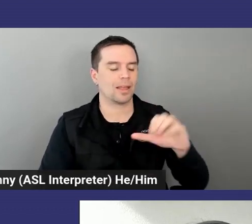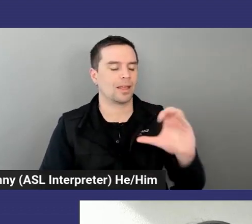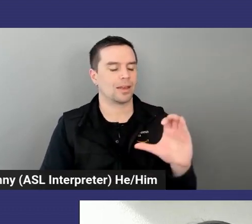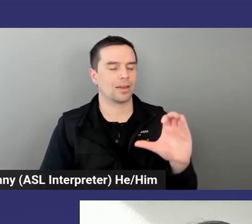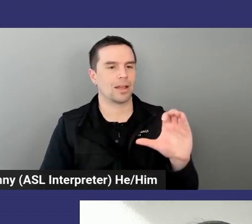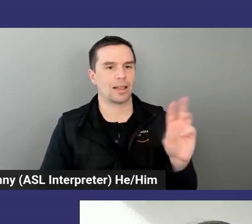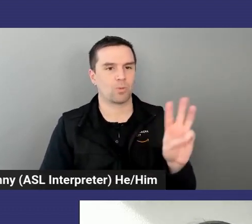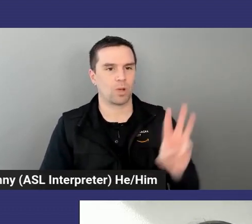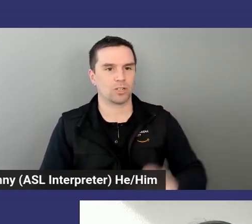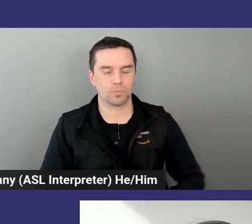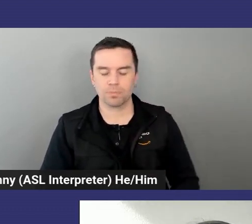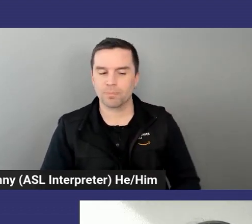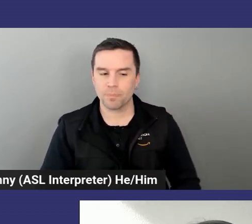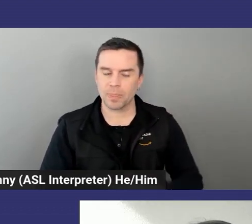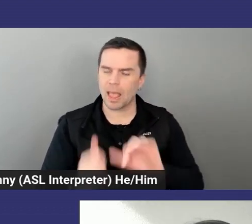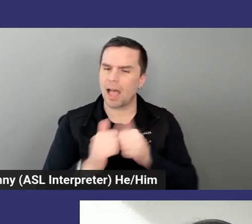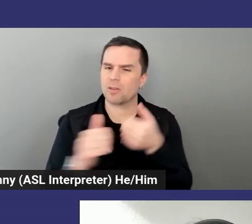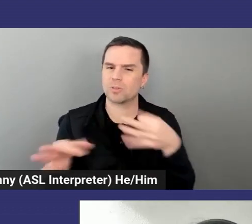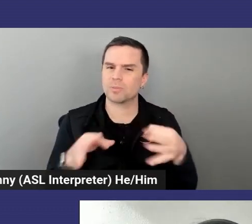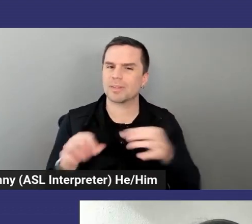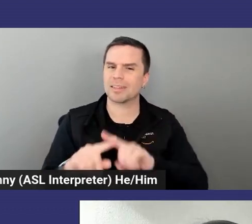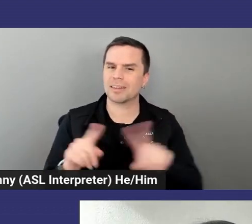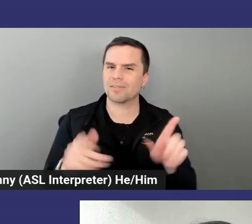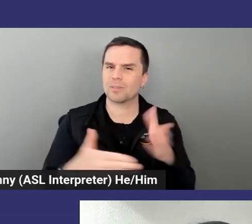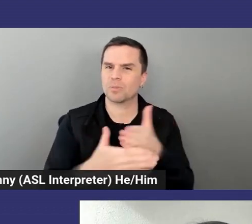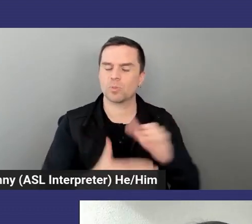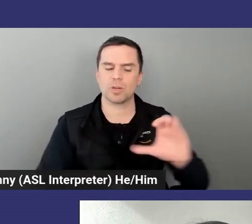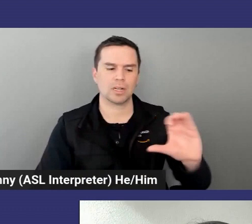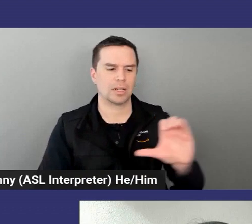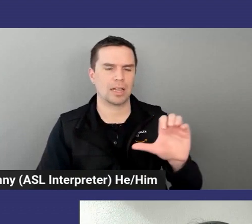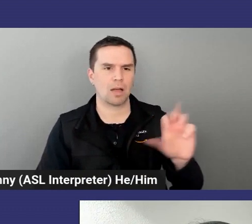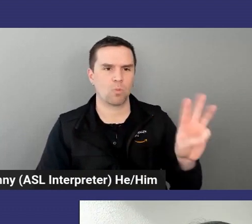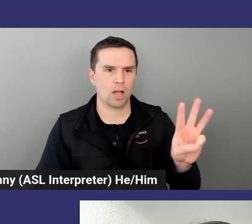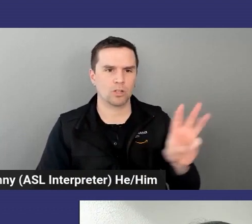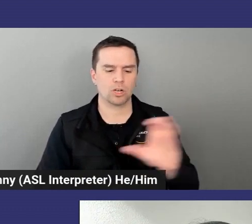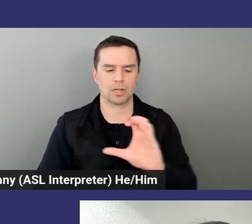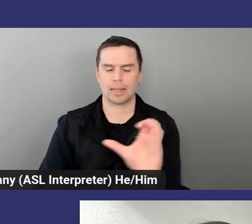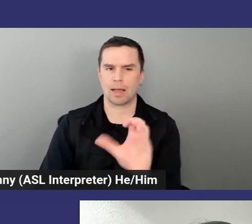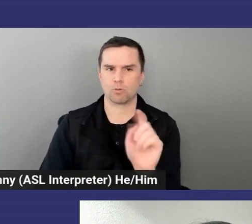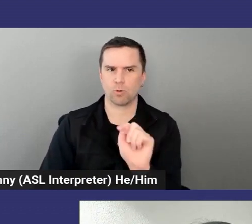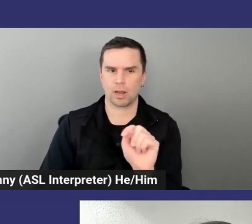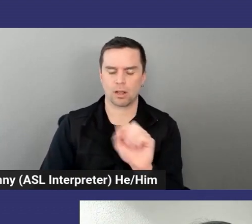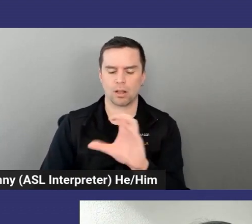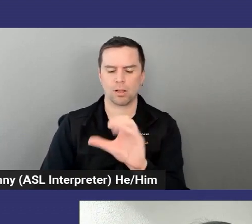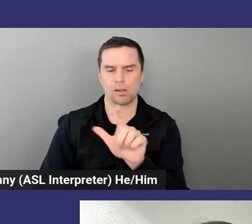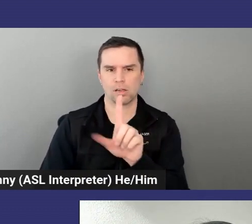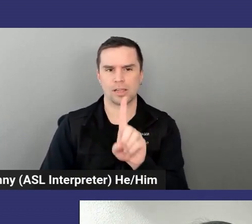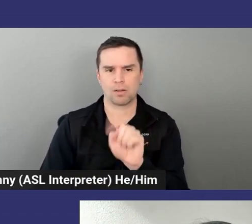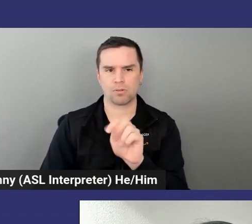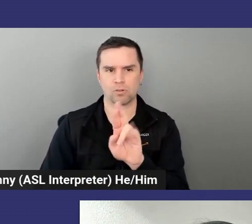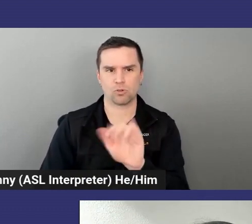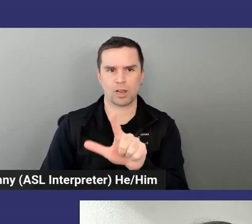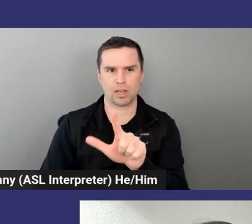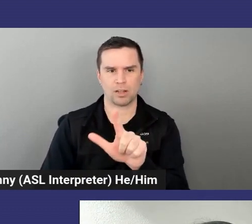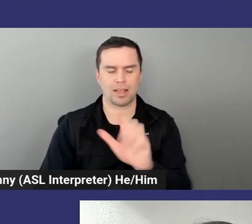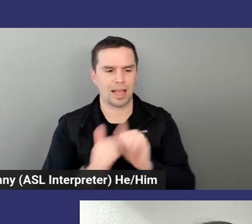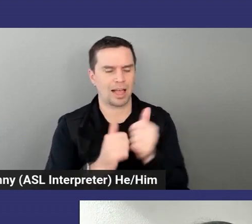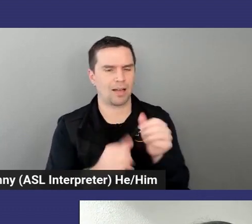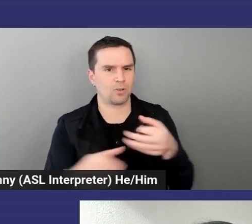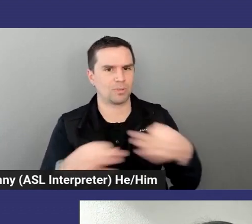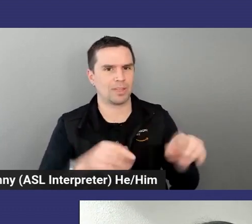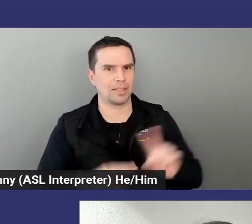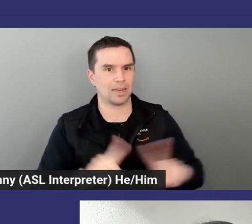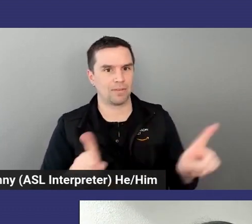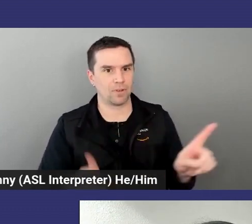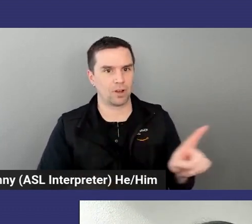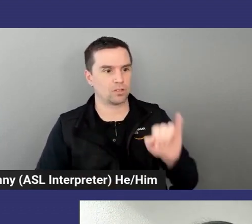you explain the difference between CloudWatch and CloudTrail to people that you talk to? Really quick. Didn't want to interrupt. Ooh, I think that's a good one. I